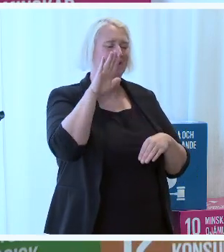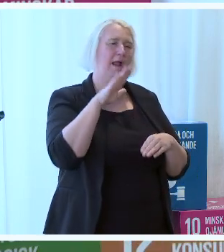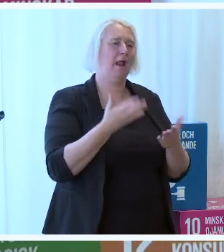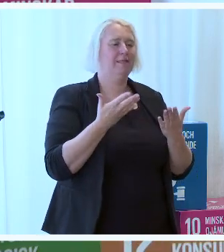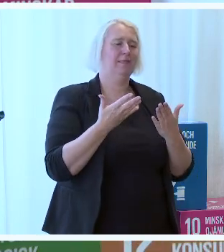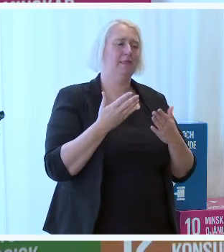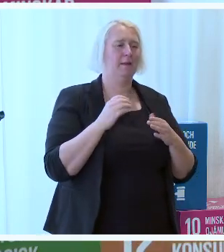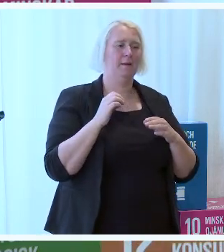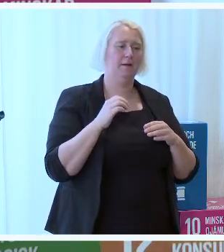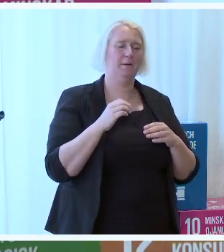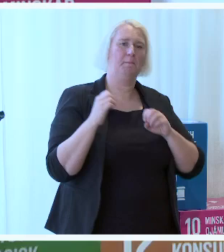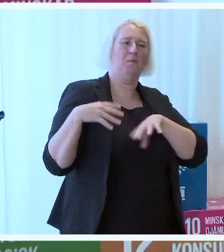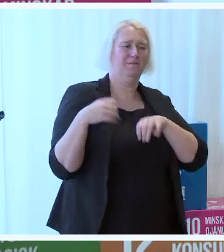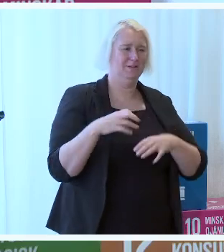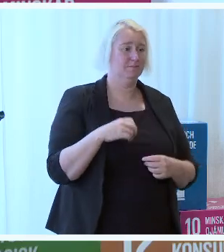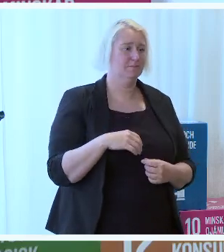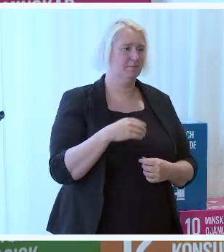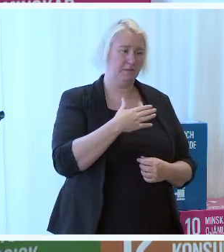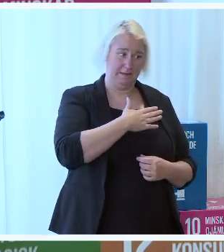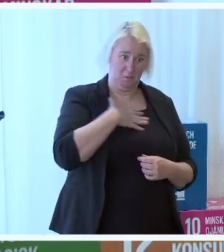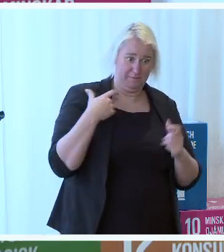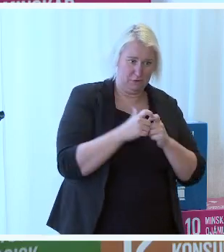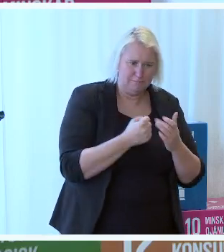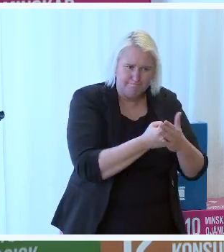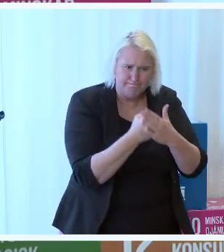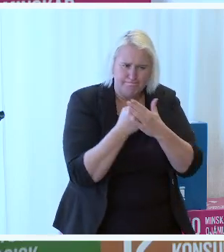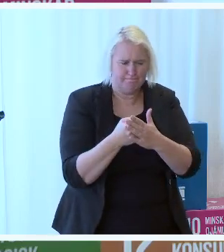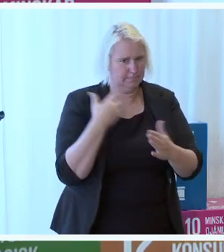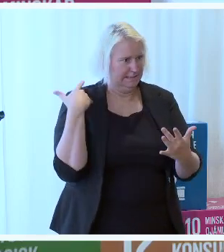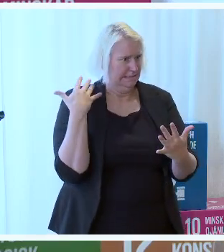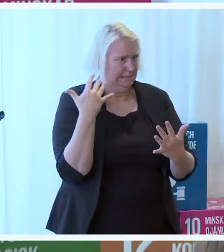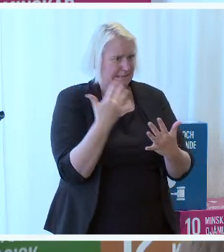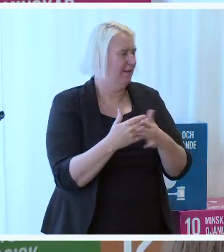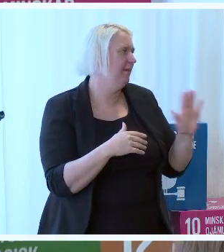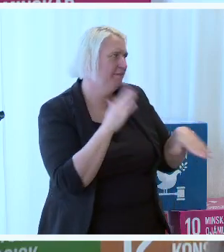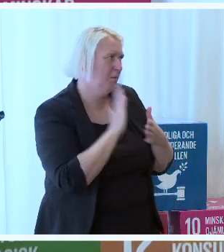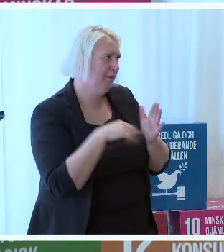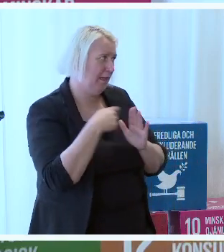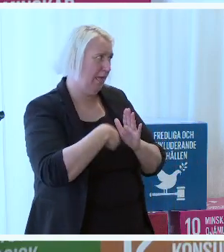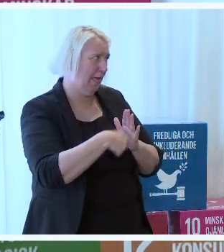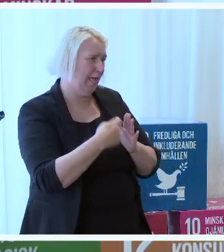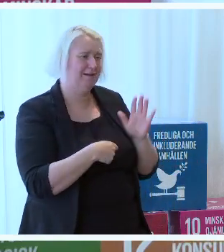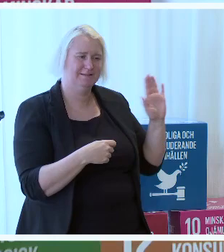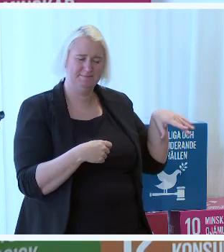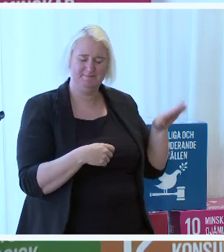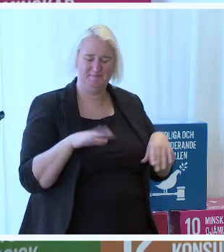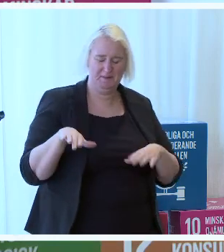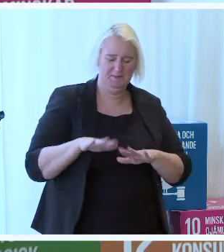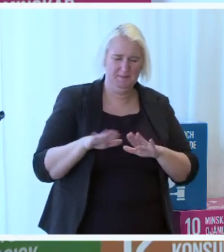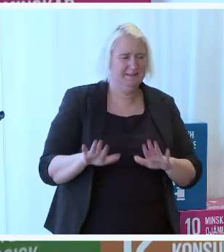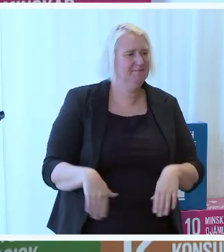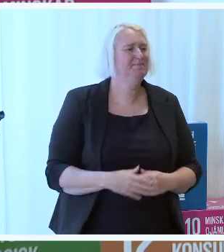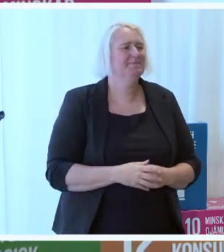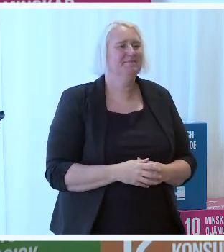working with all along. So sorry to have taken a very long question. No, but case studies